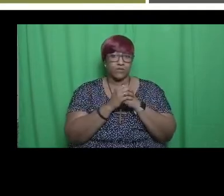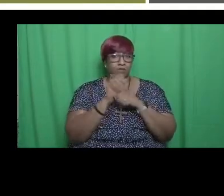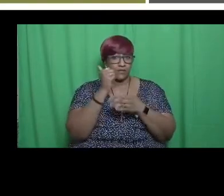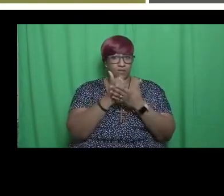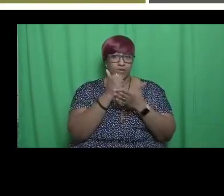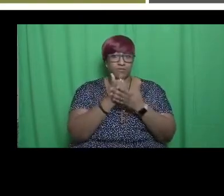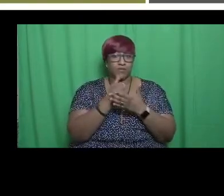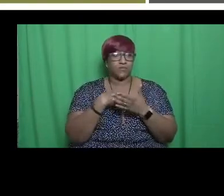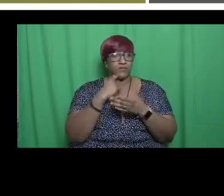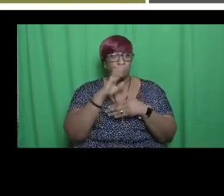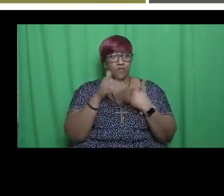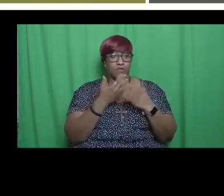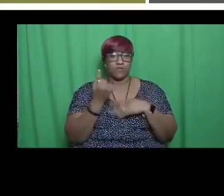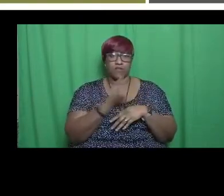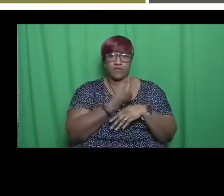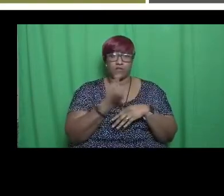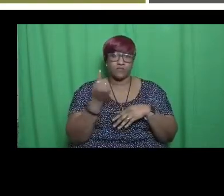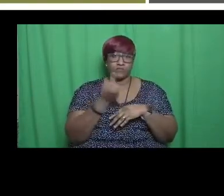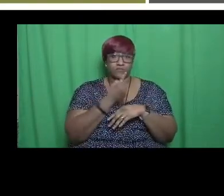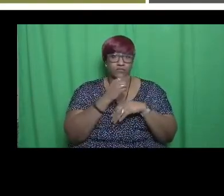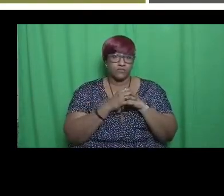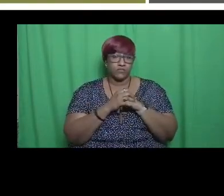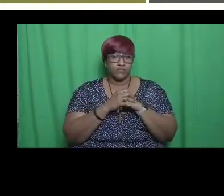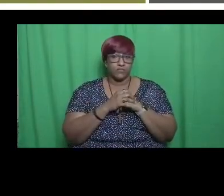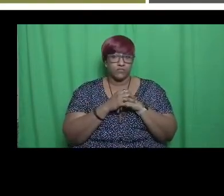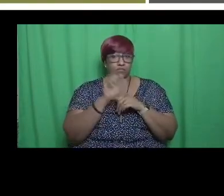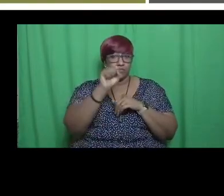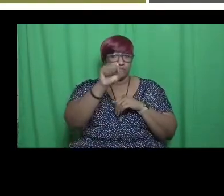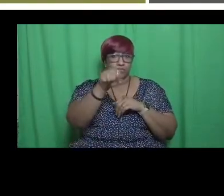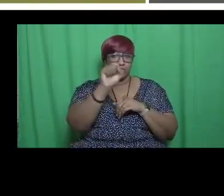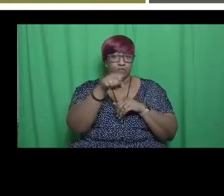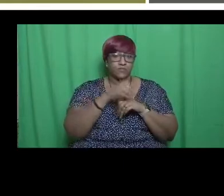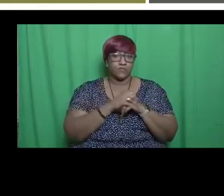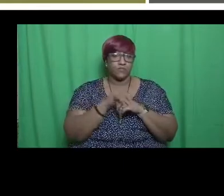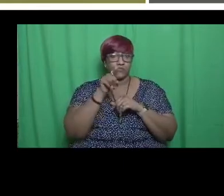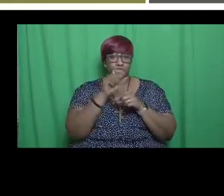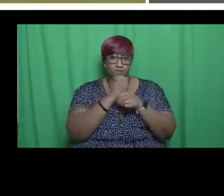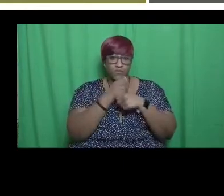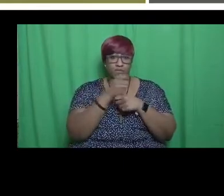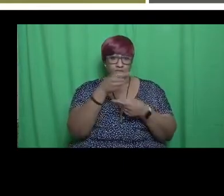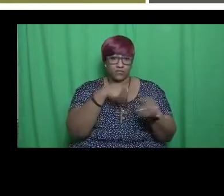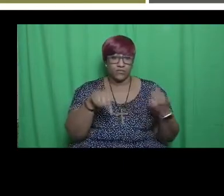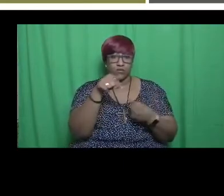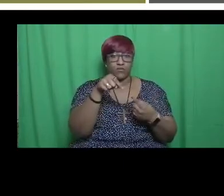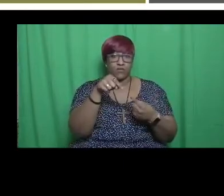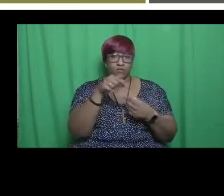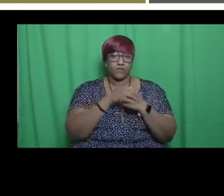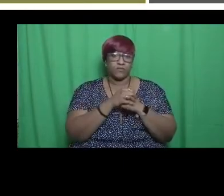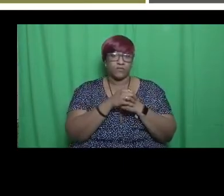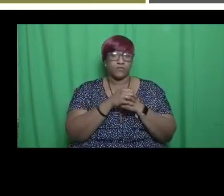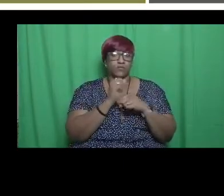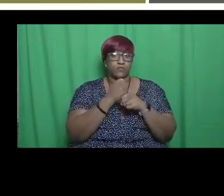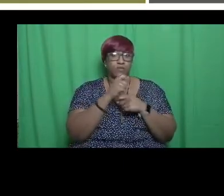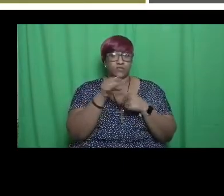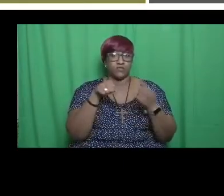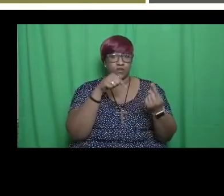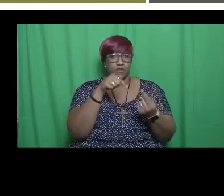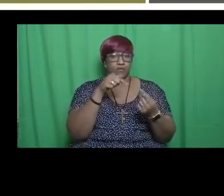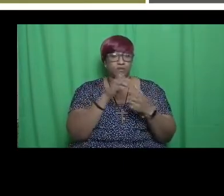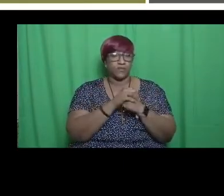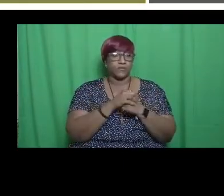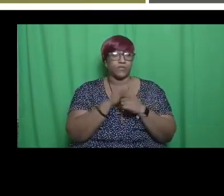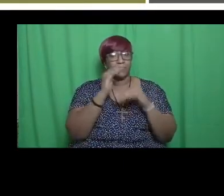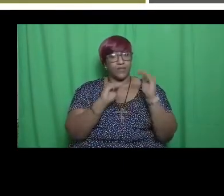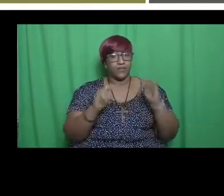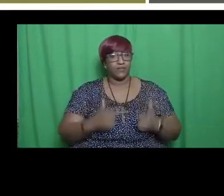Amen. I'm going to say amen all by myself on that one. Yeah. You make the turn. You make the turn. And instead